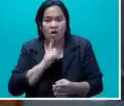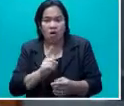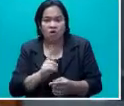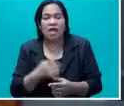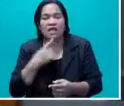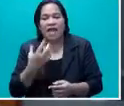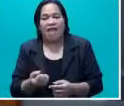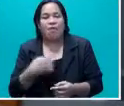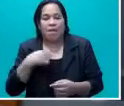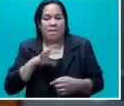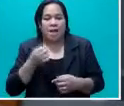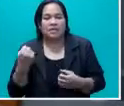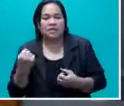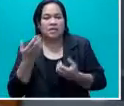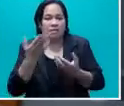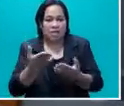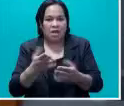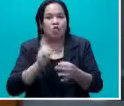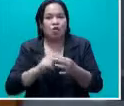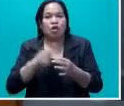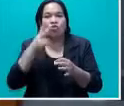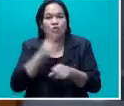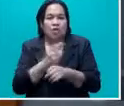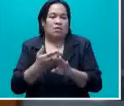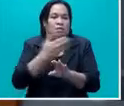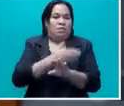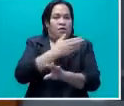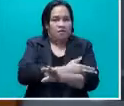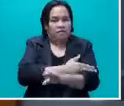to submit questions for almost 2 weeks.